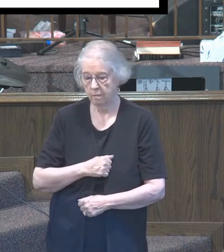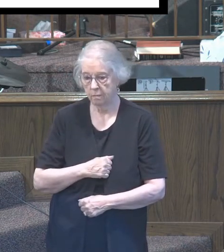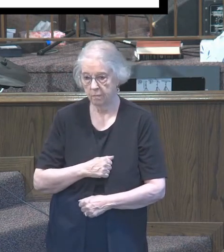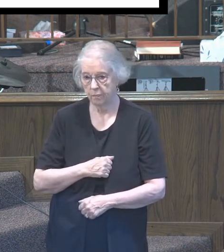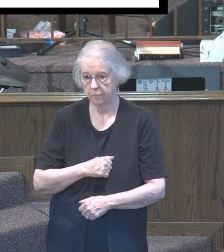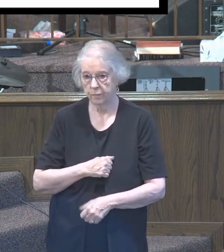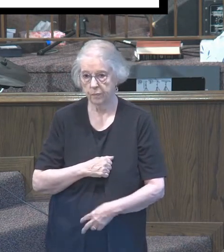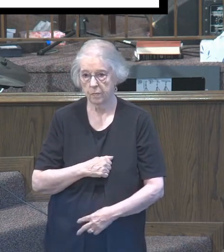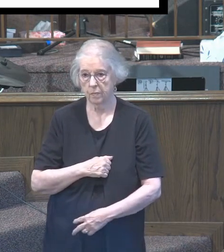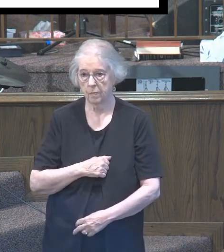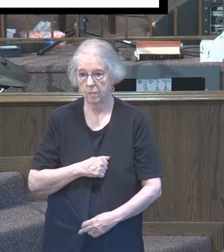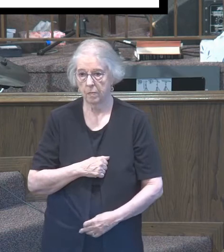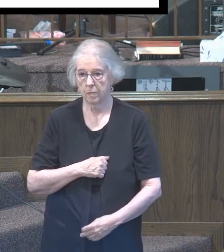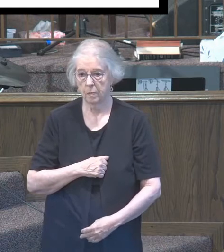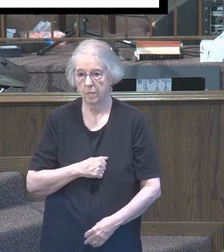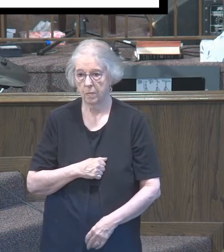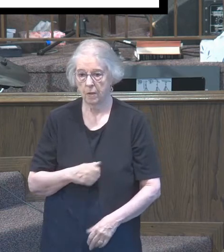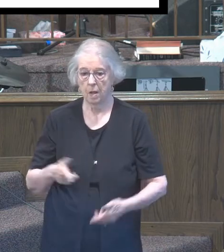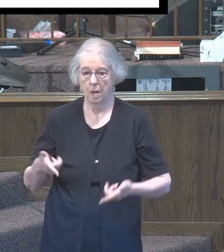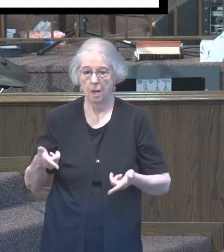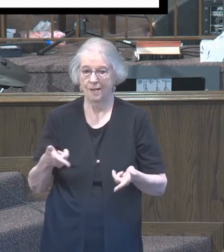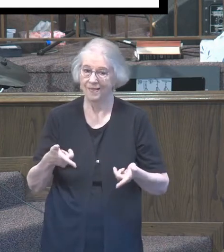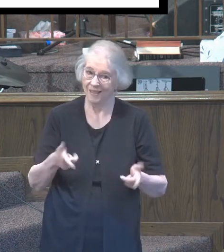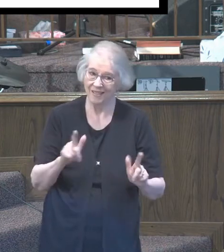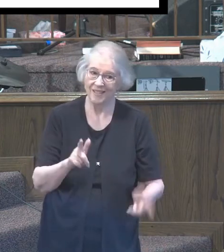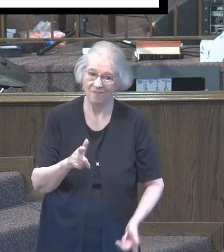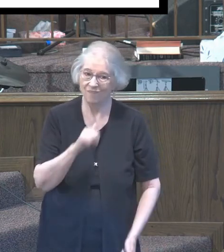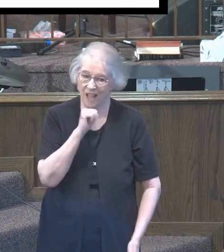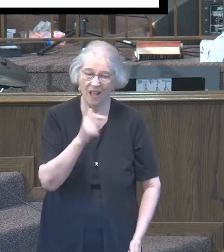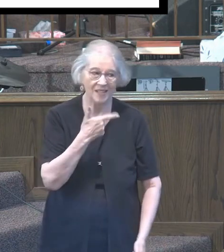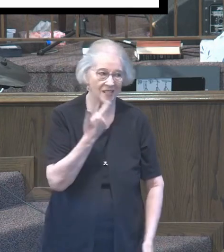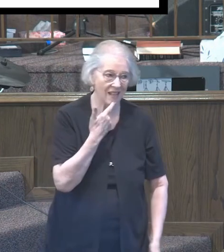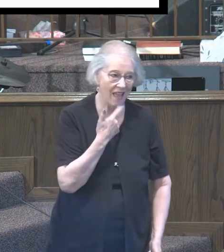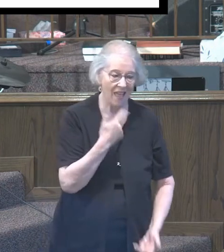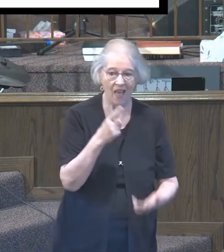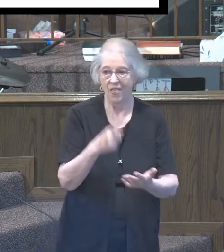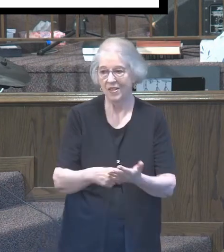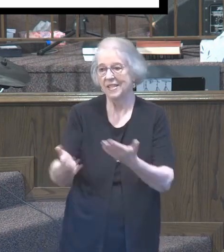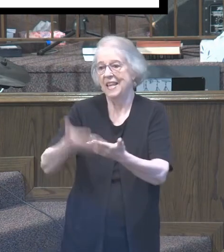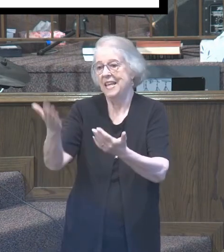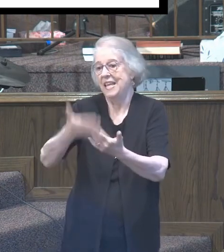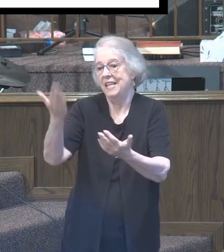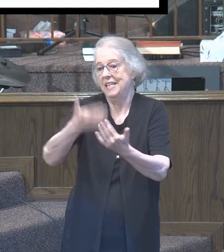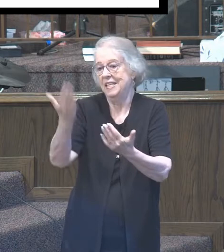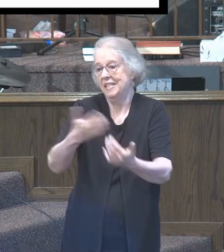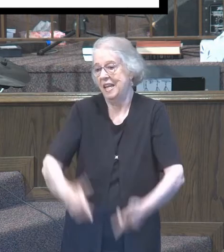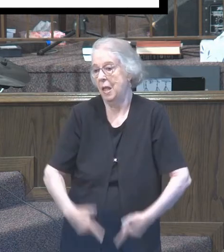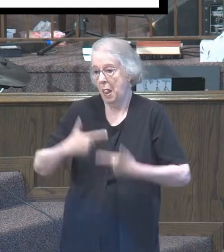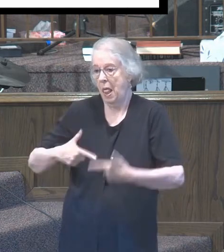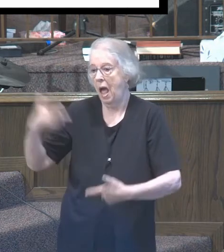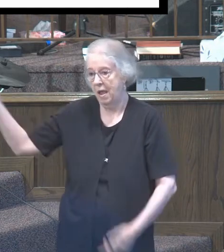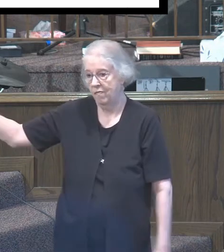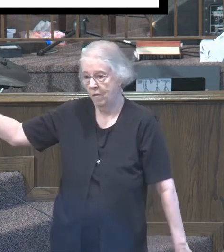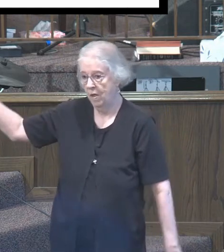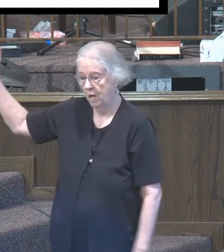Let's not pretend this is easier than it really is. If you want to live a morally pure life, here's what you have to